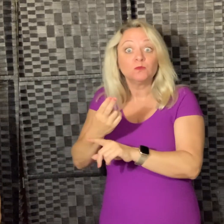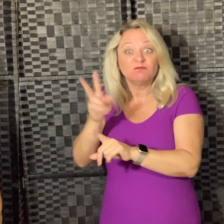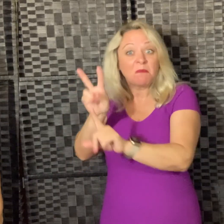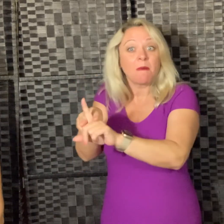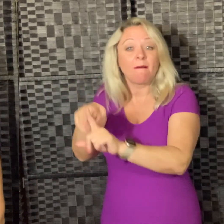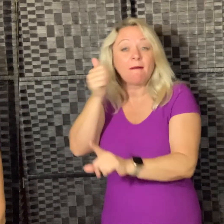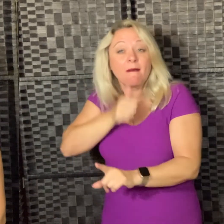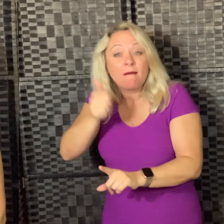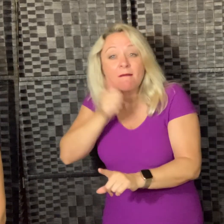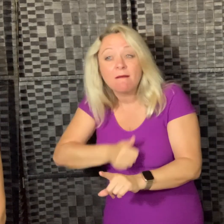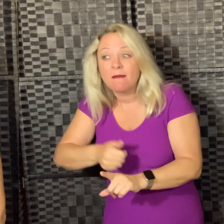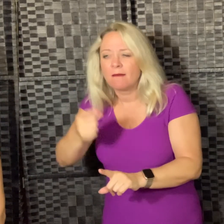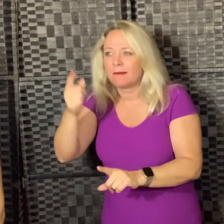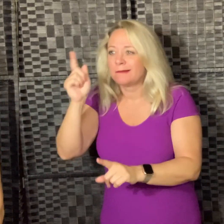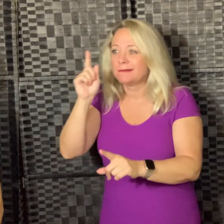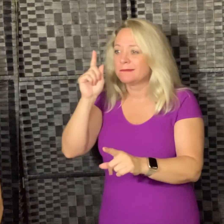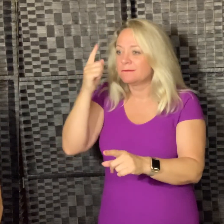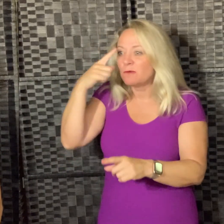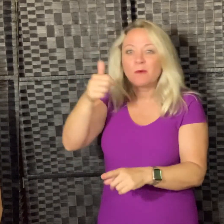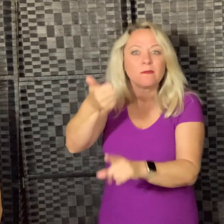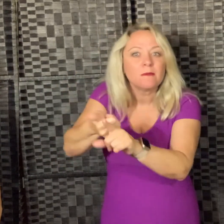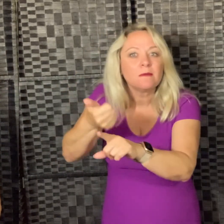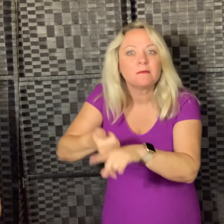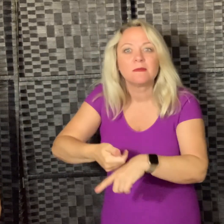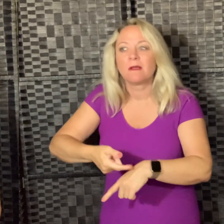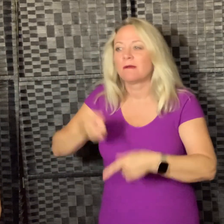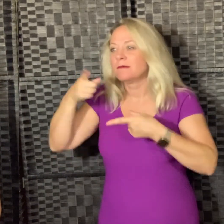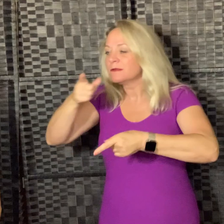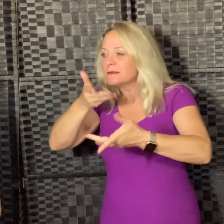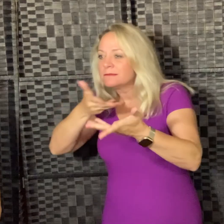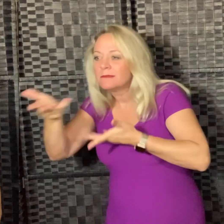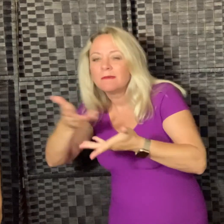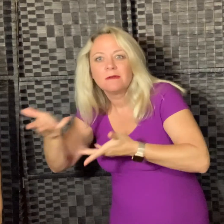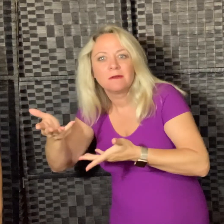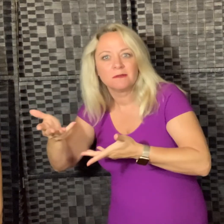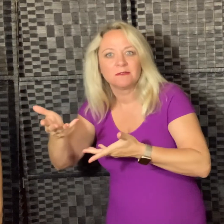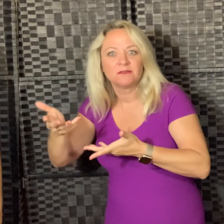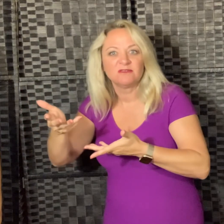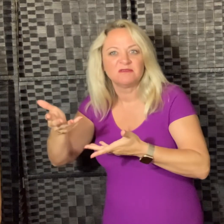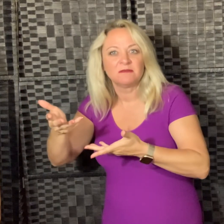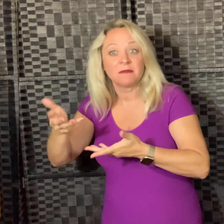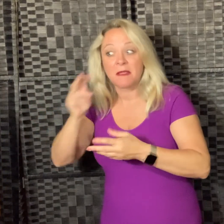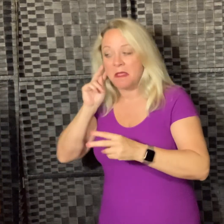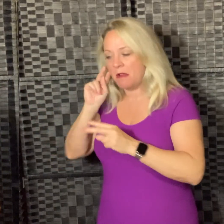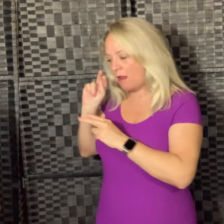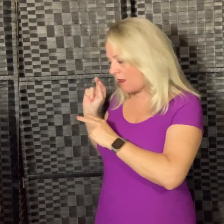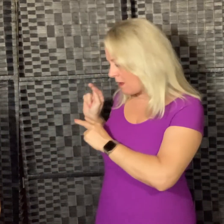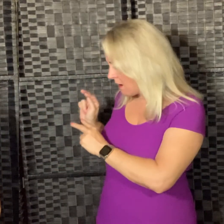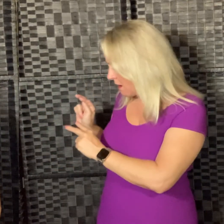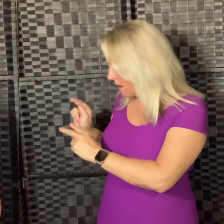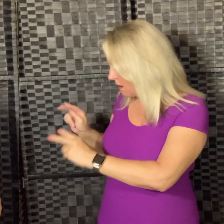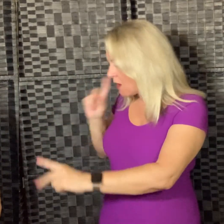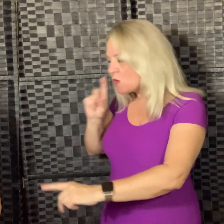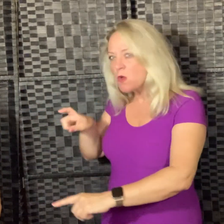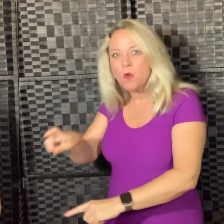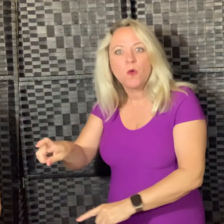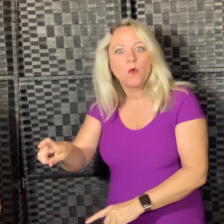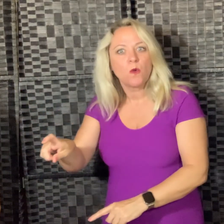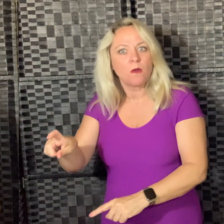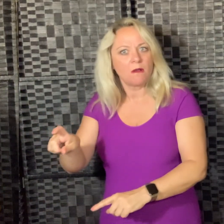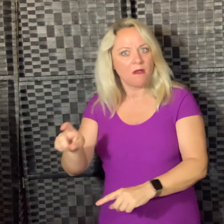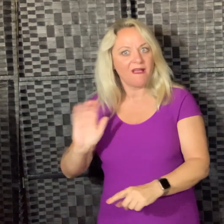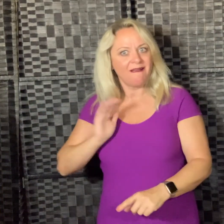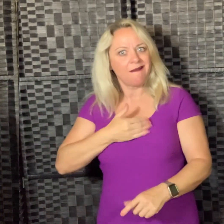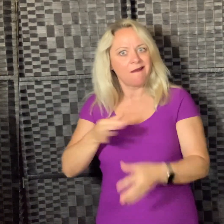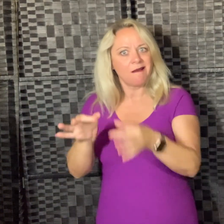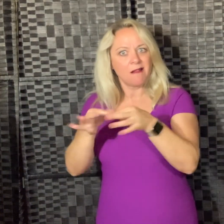that the language that they've been using with themselves on a daily basis and with others truly has impact on their